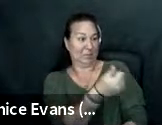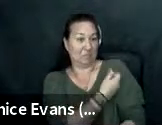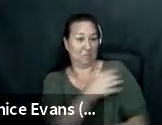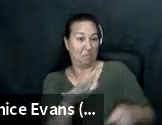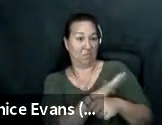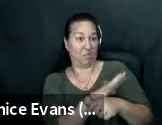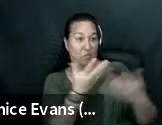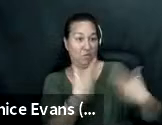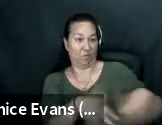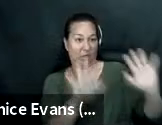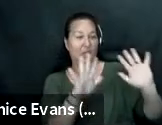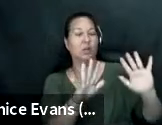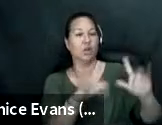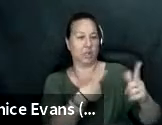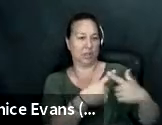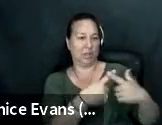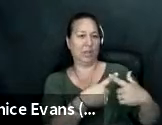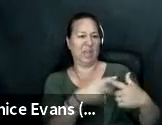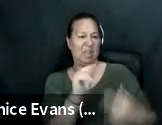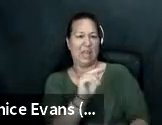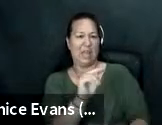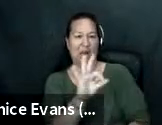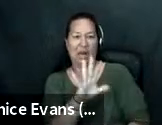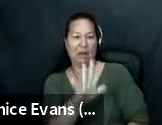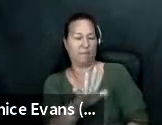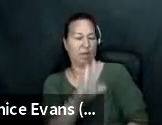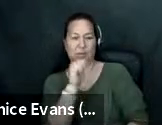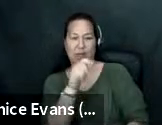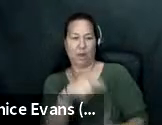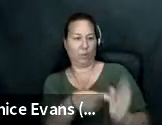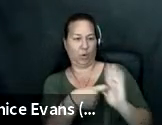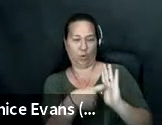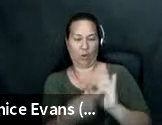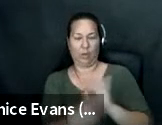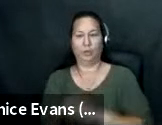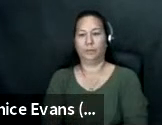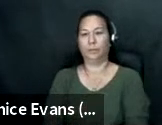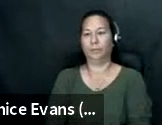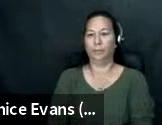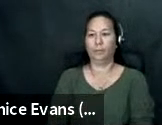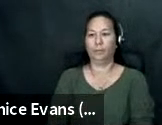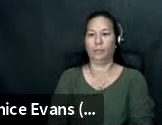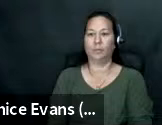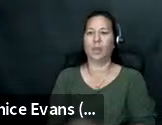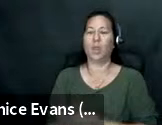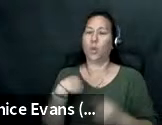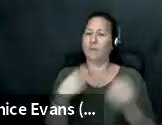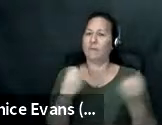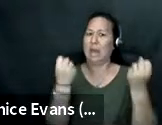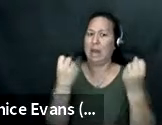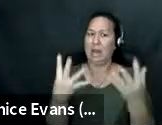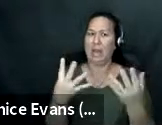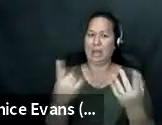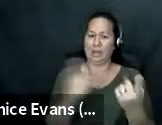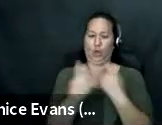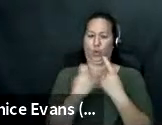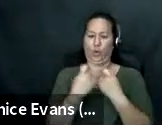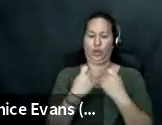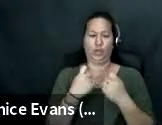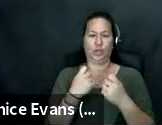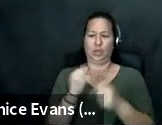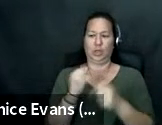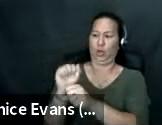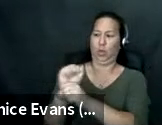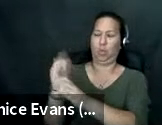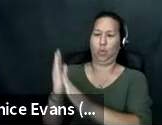Okay. We've had a lot of questions about employees and about verification, and somebody asks, what are